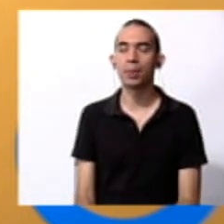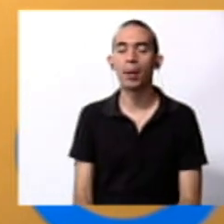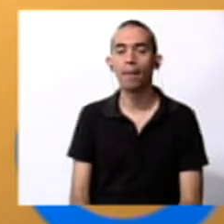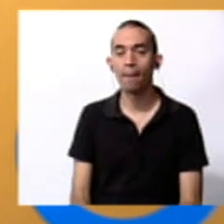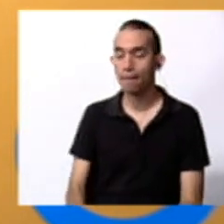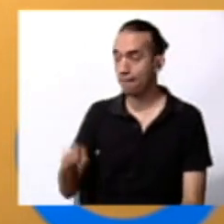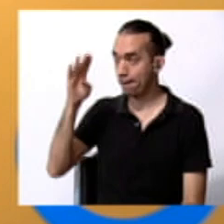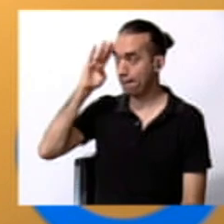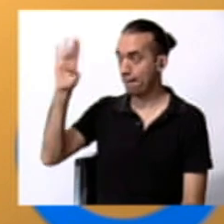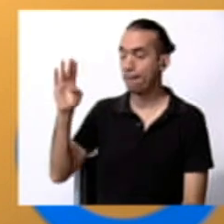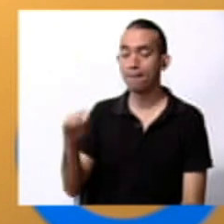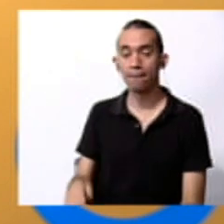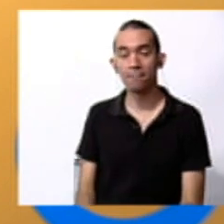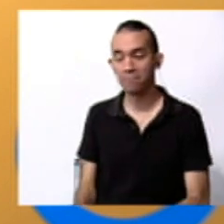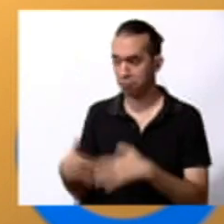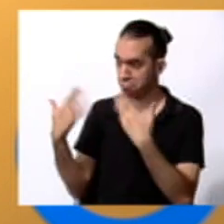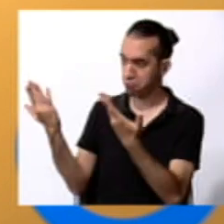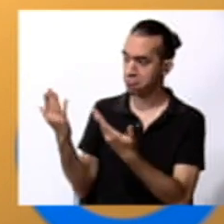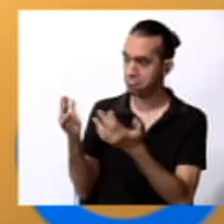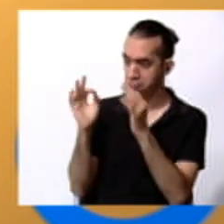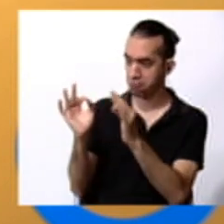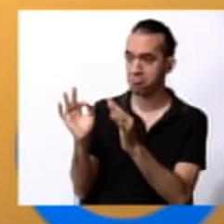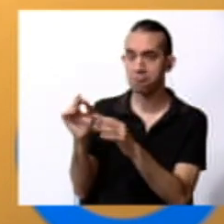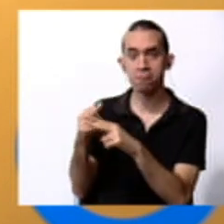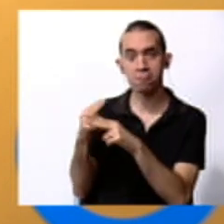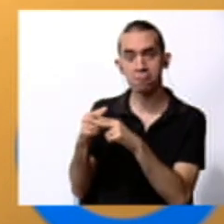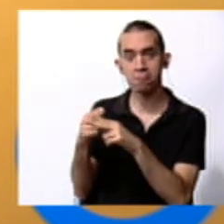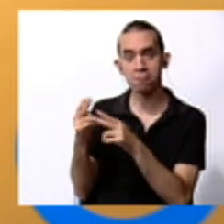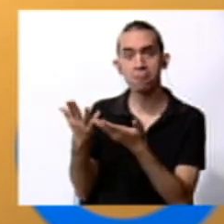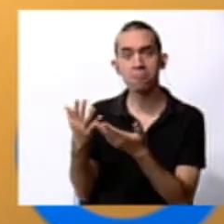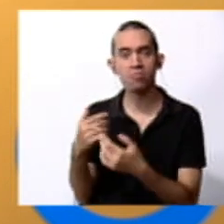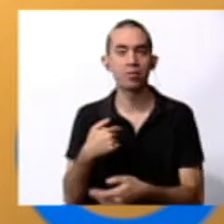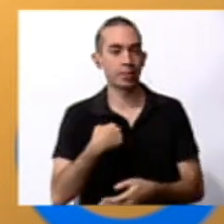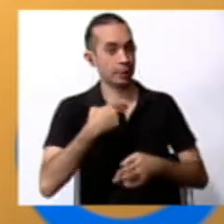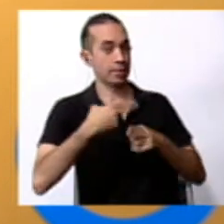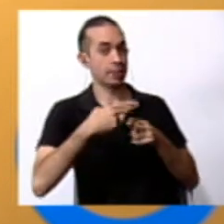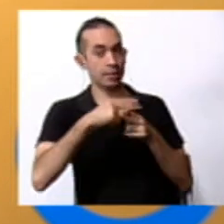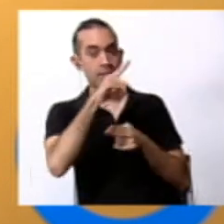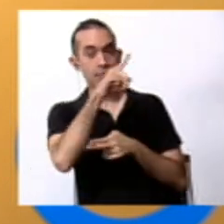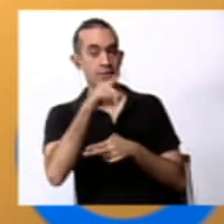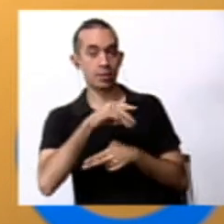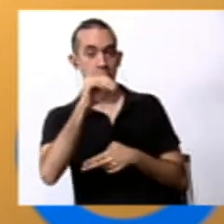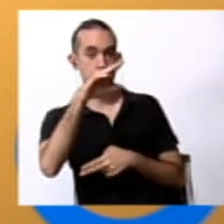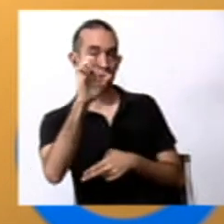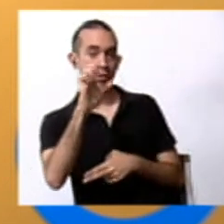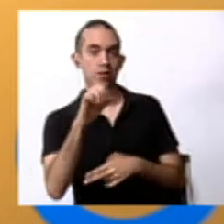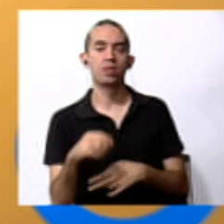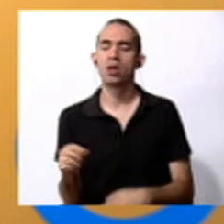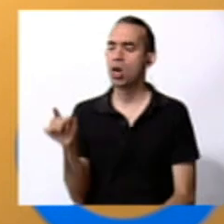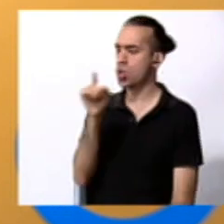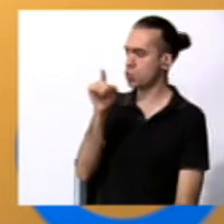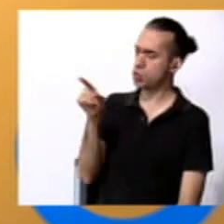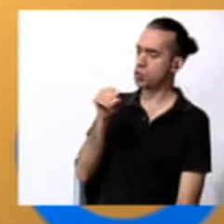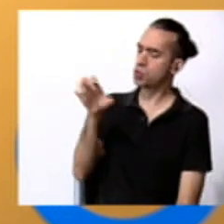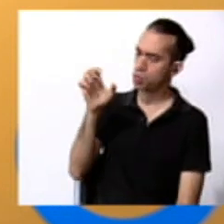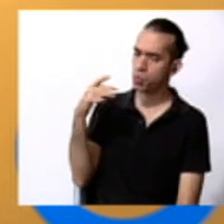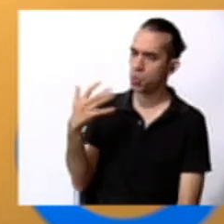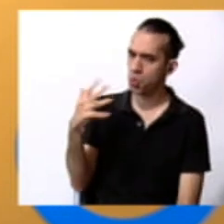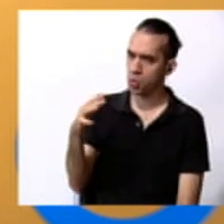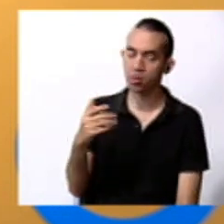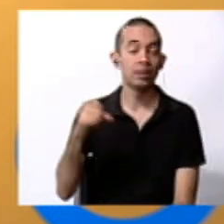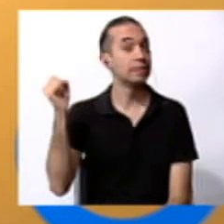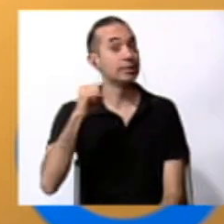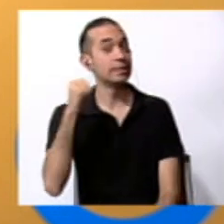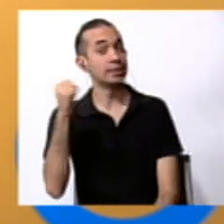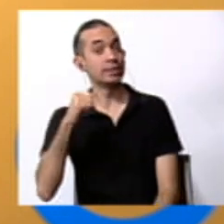Hello, young lady. What's your name? My name is Zoe. Zoe. Wow. Yes,